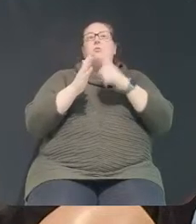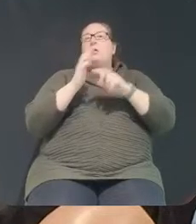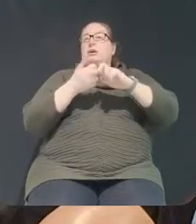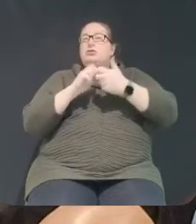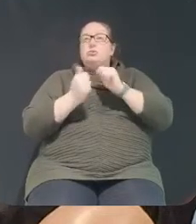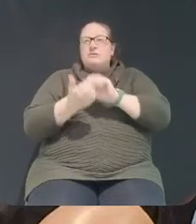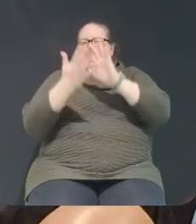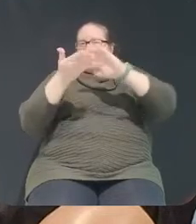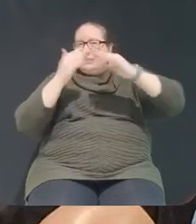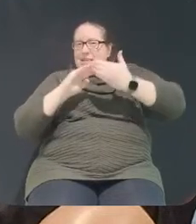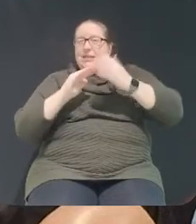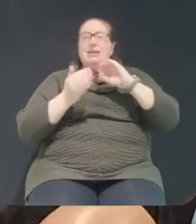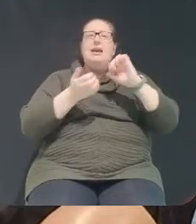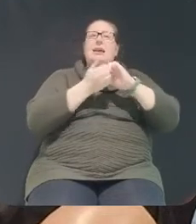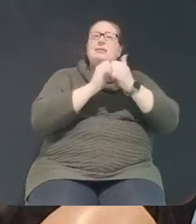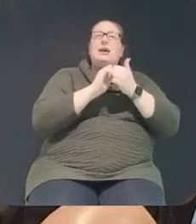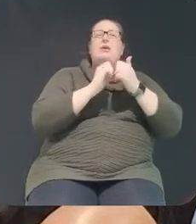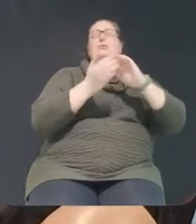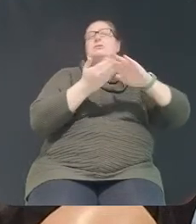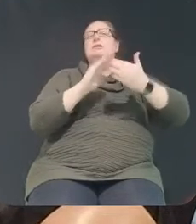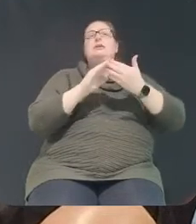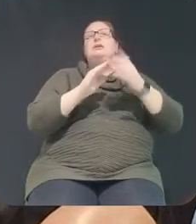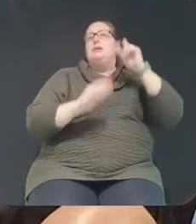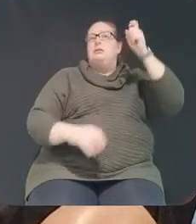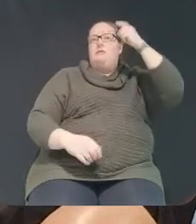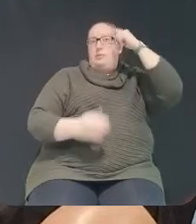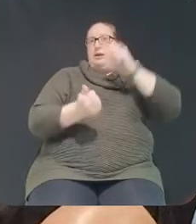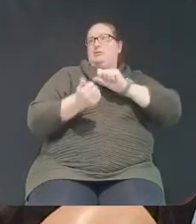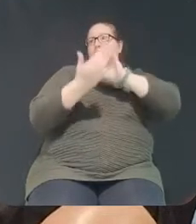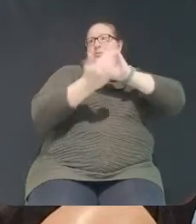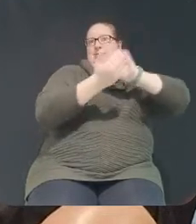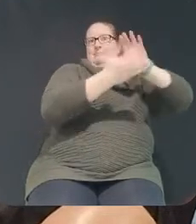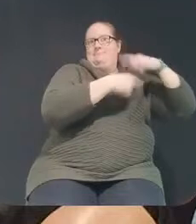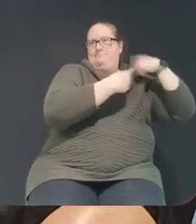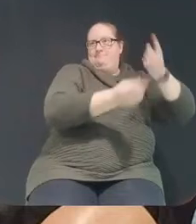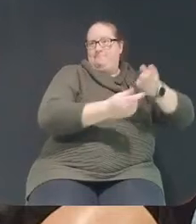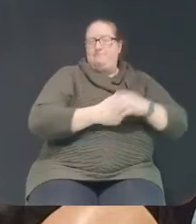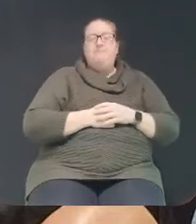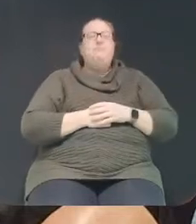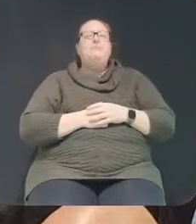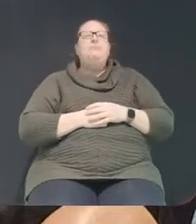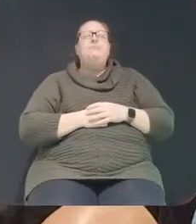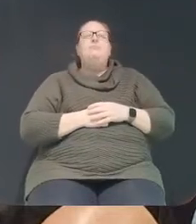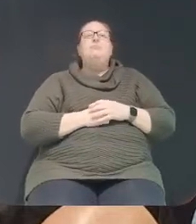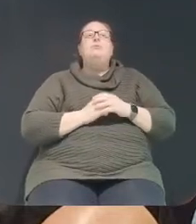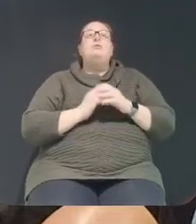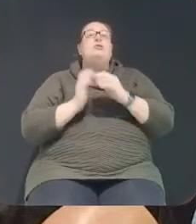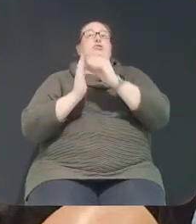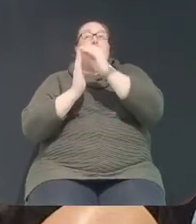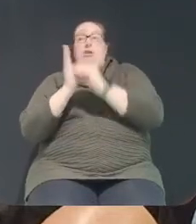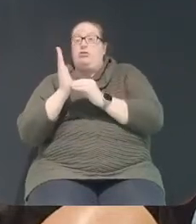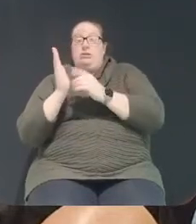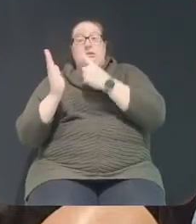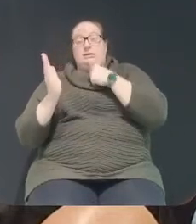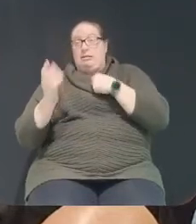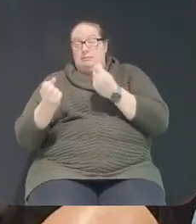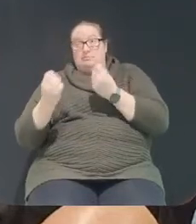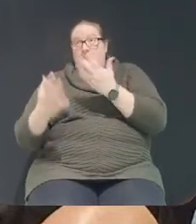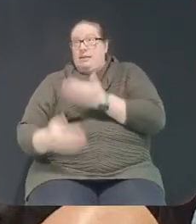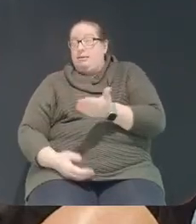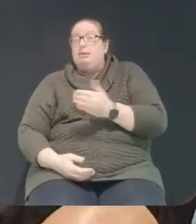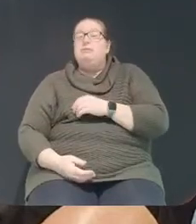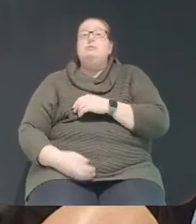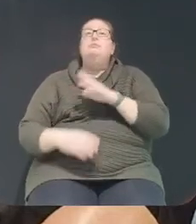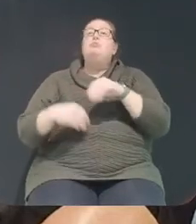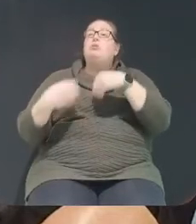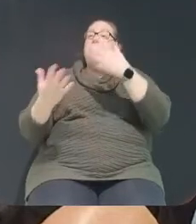has addressed them over time. Records in the archives can tell us many things, provide political perspectives